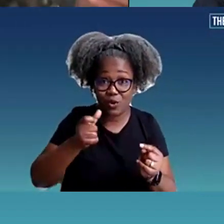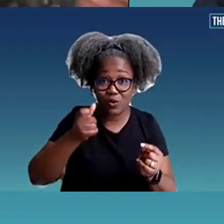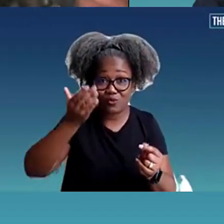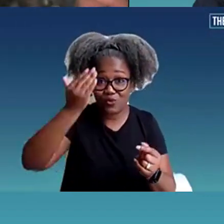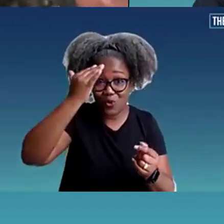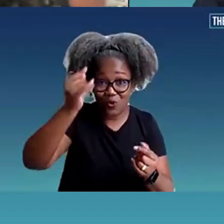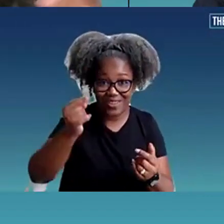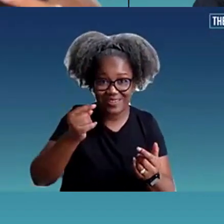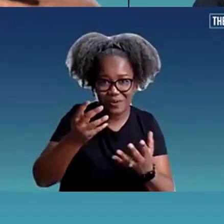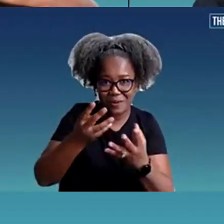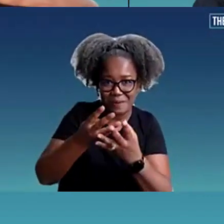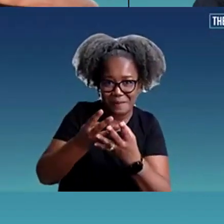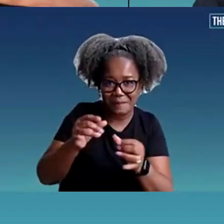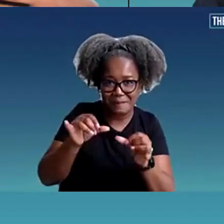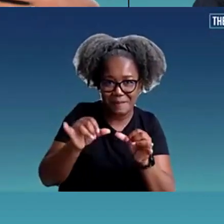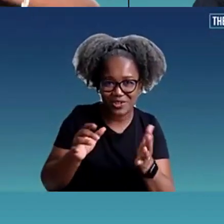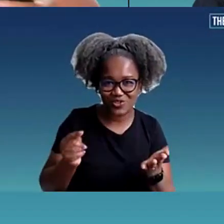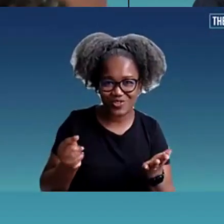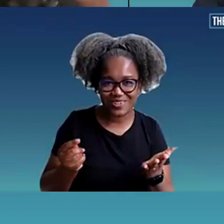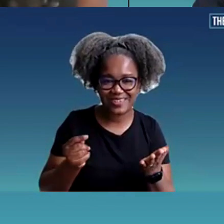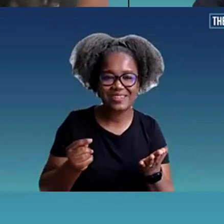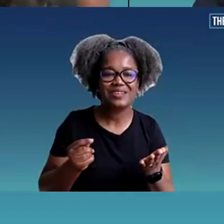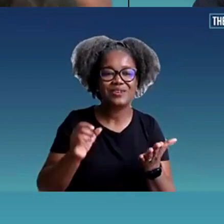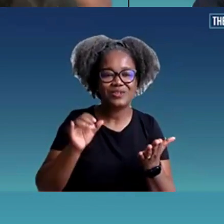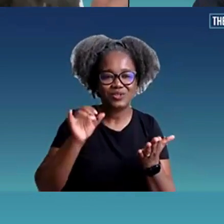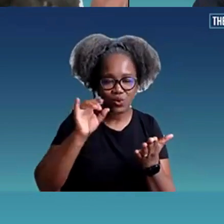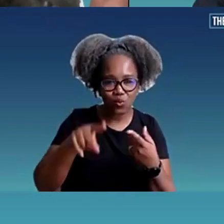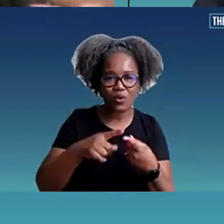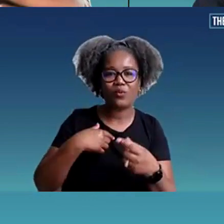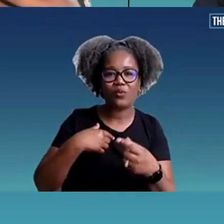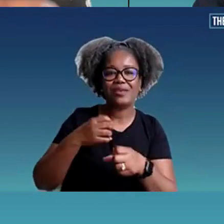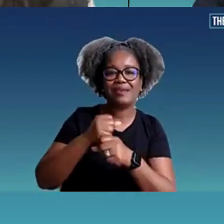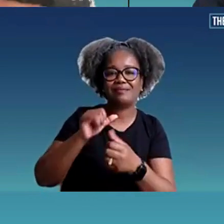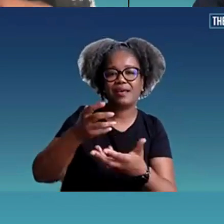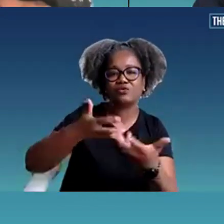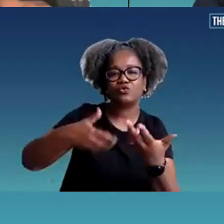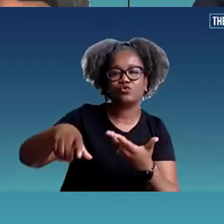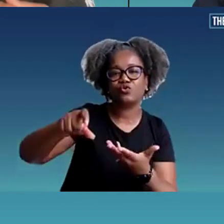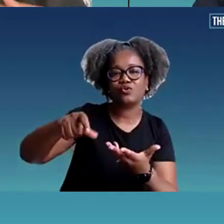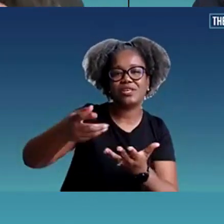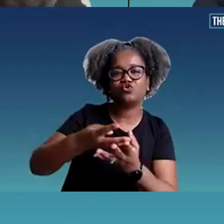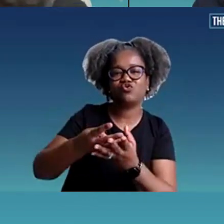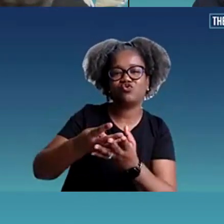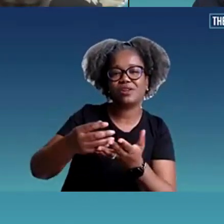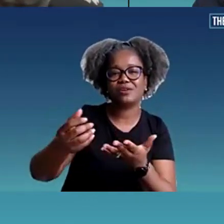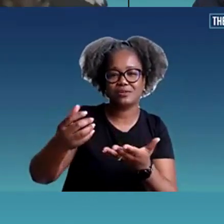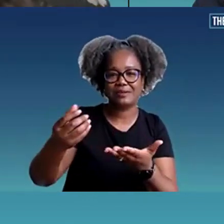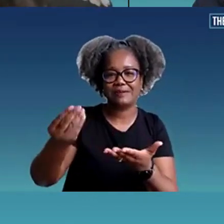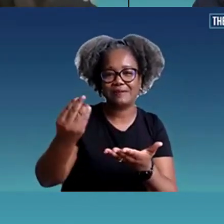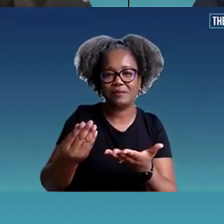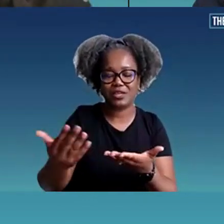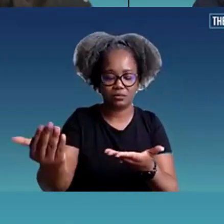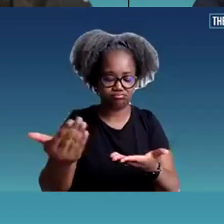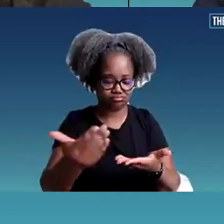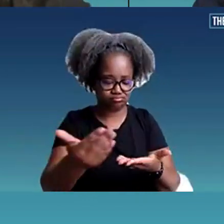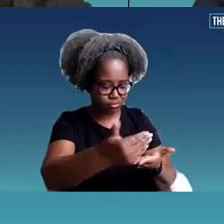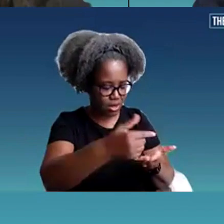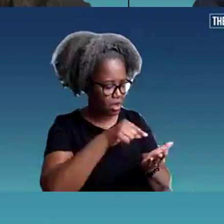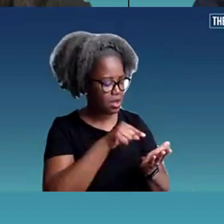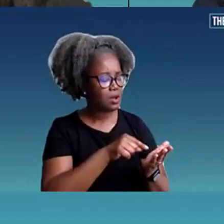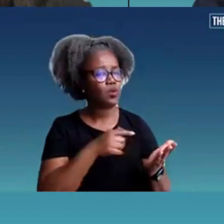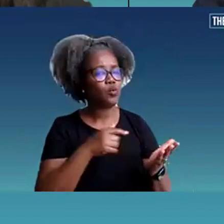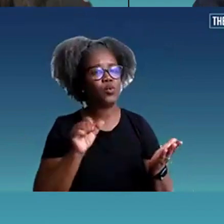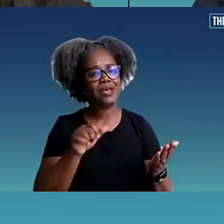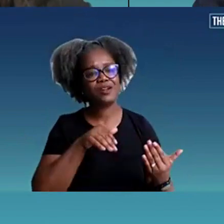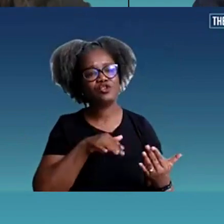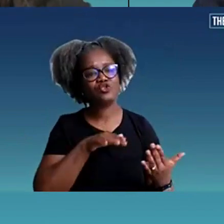that's where the opportunity for quality improvement comes in. So it's definitely, yes, Lily, the screener is publicly available. I will